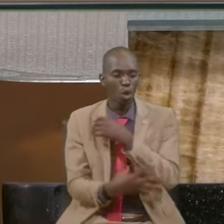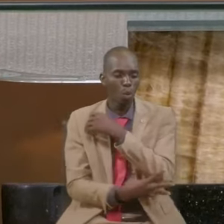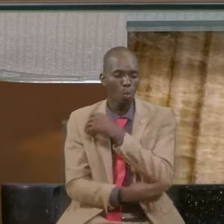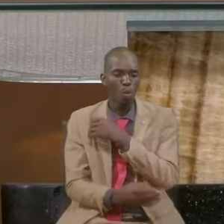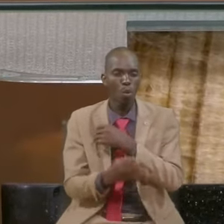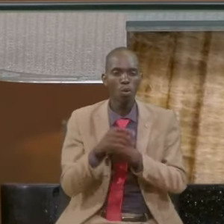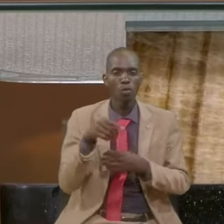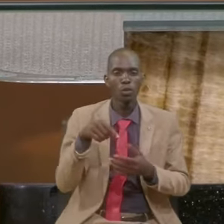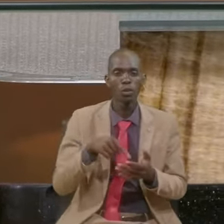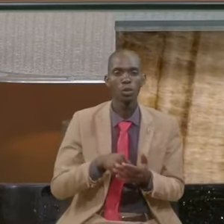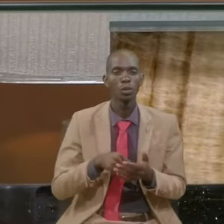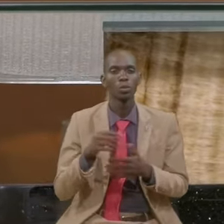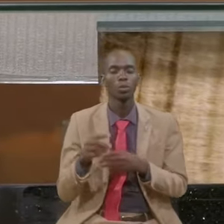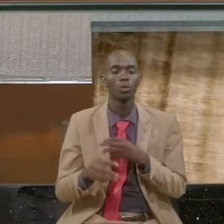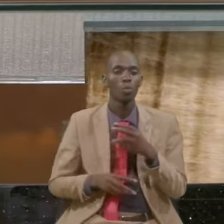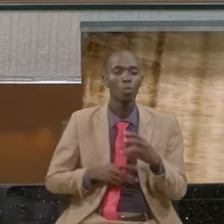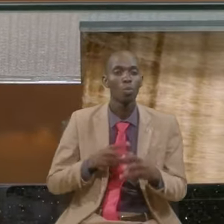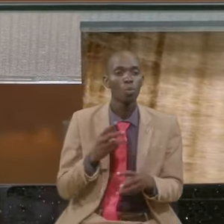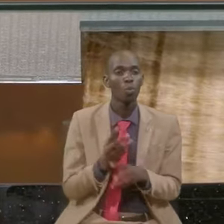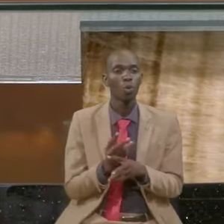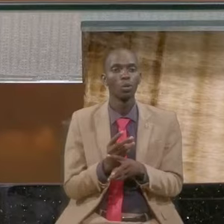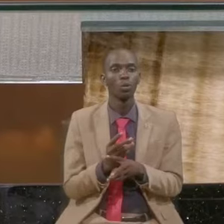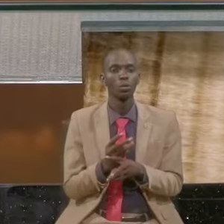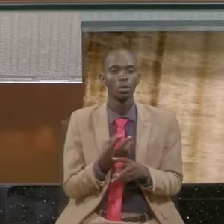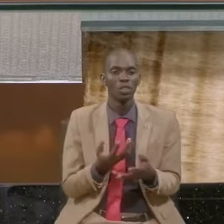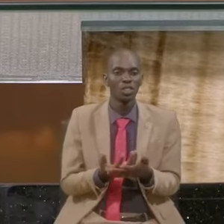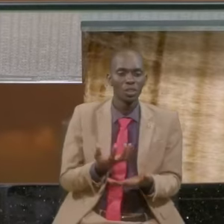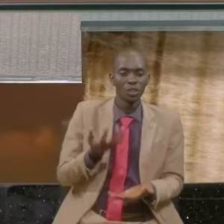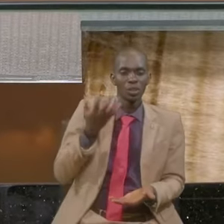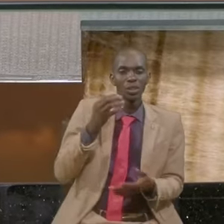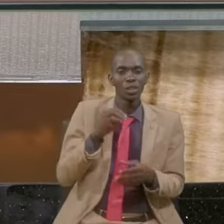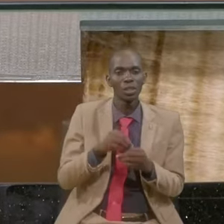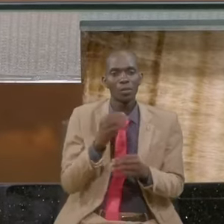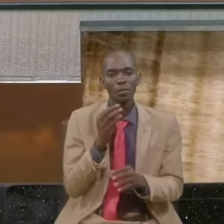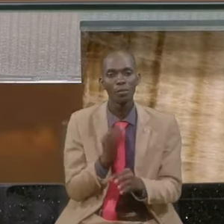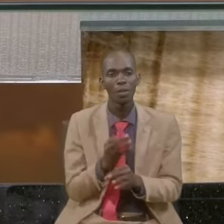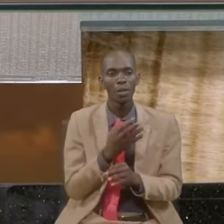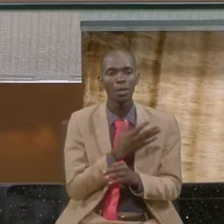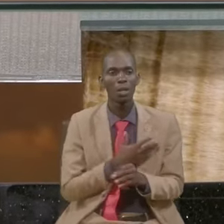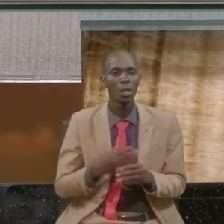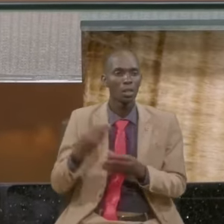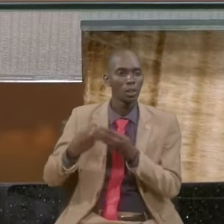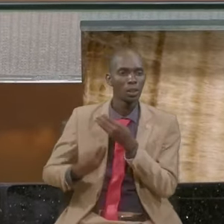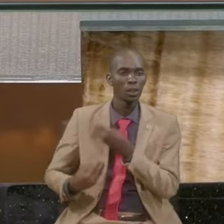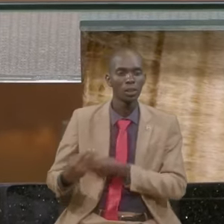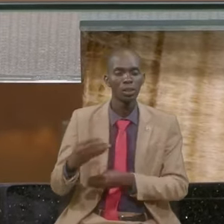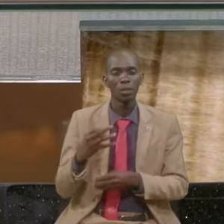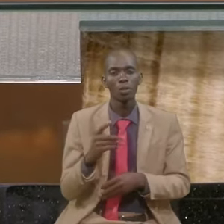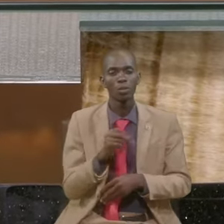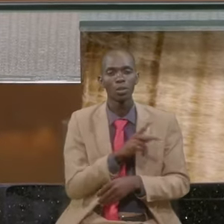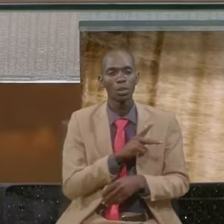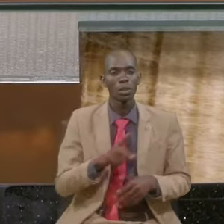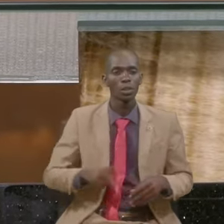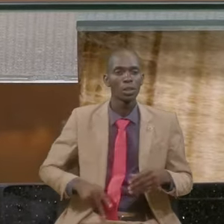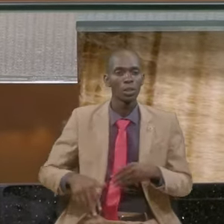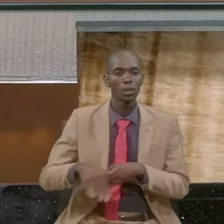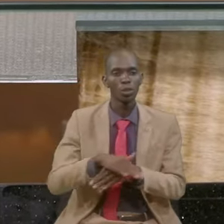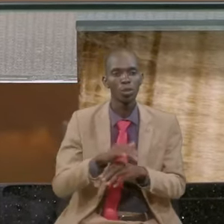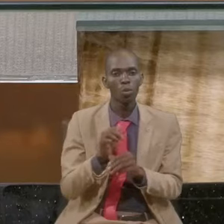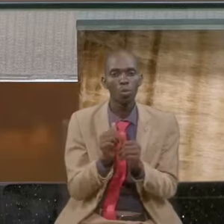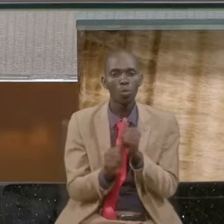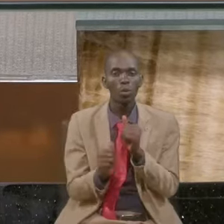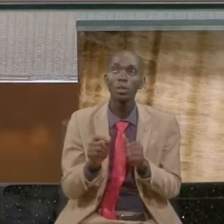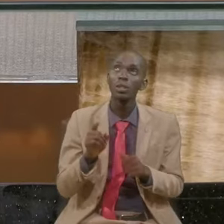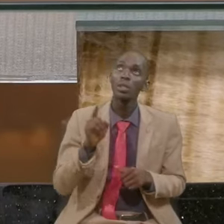world rich in faith and heirs of the kingdom which